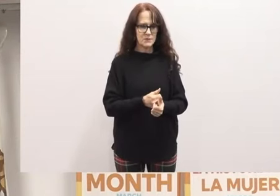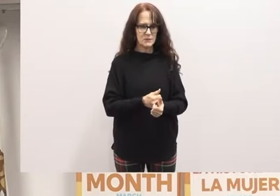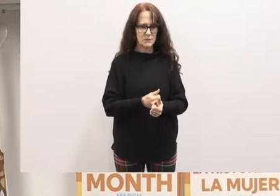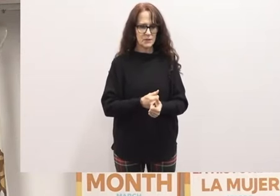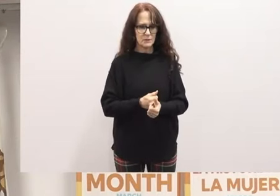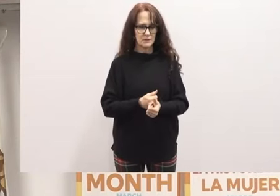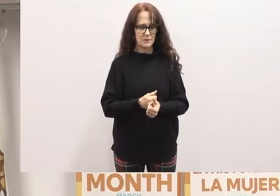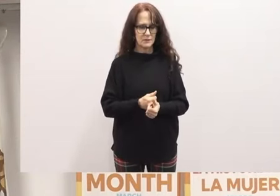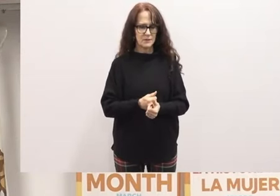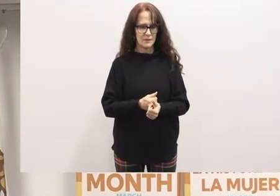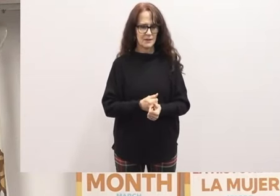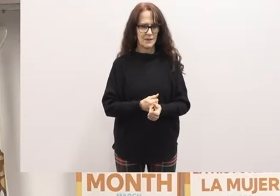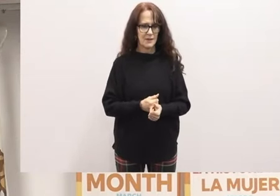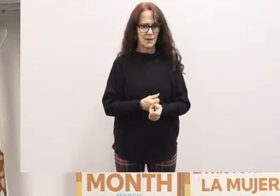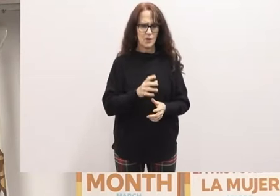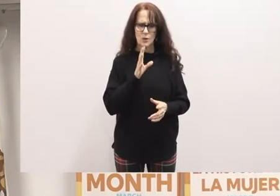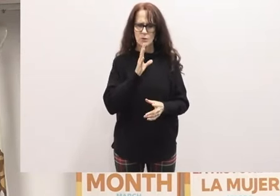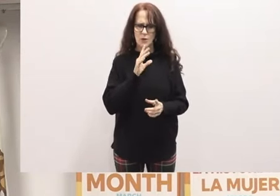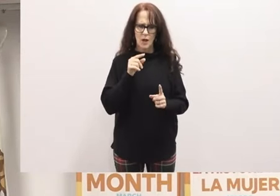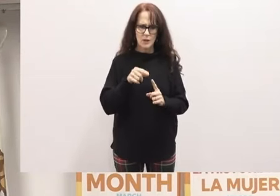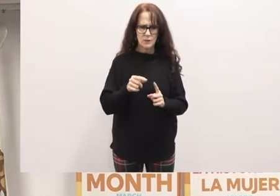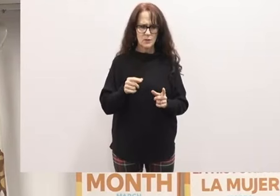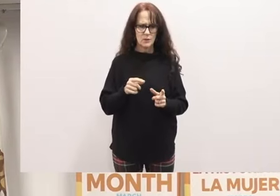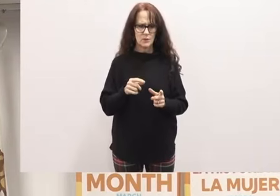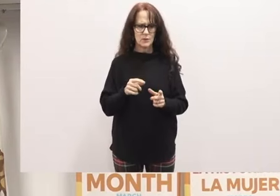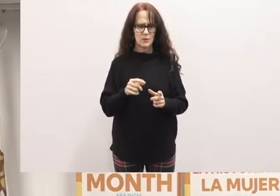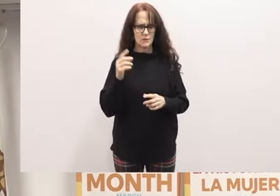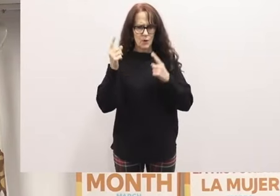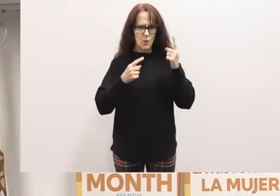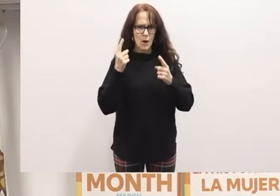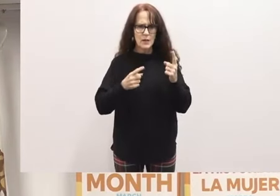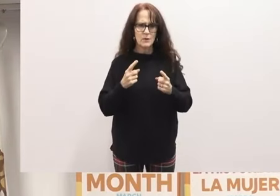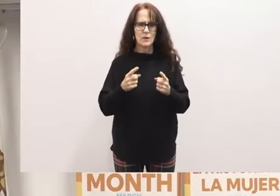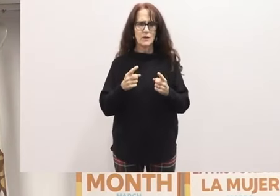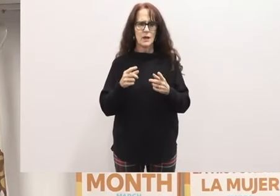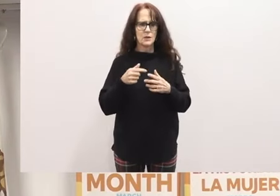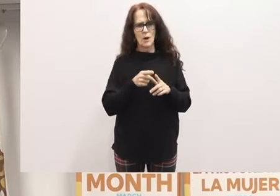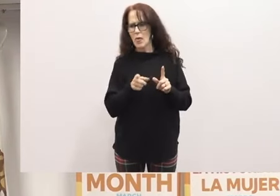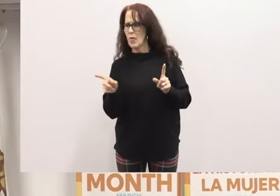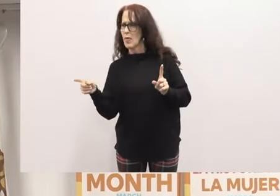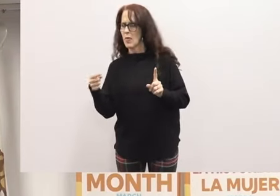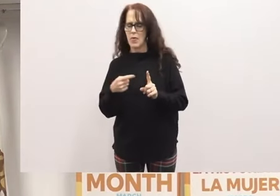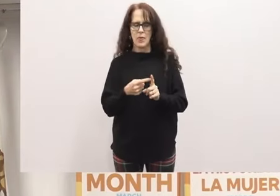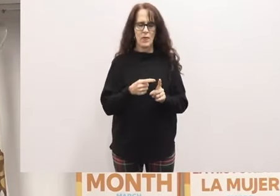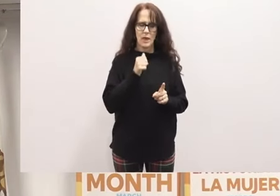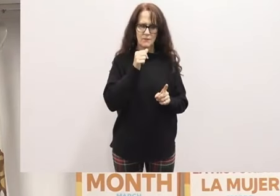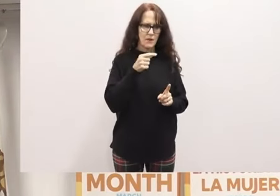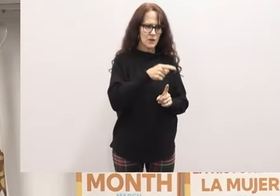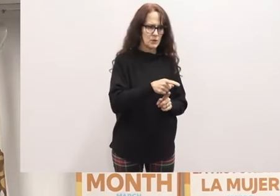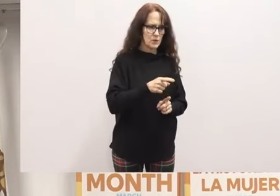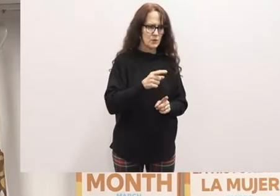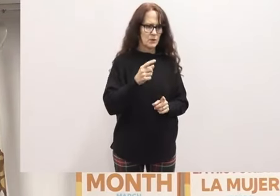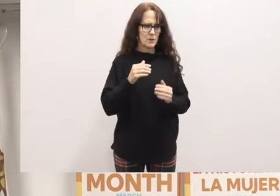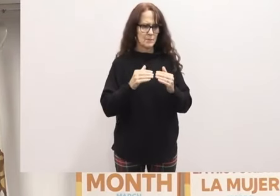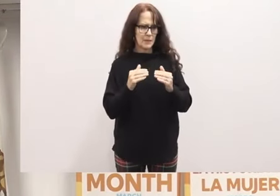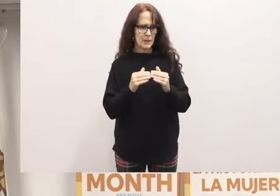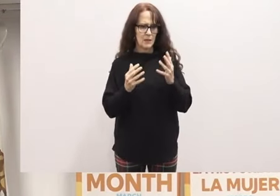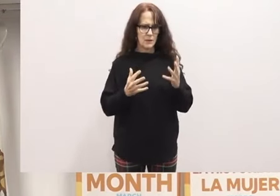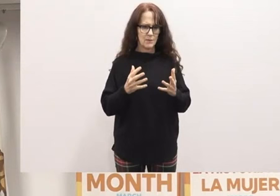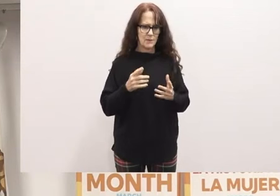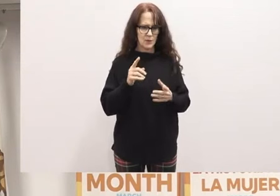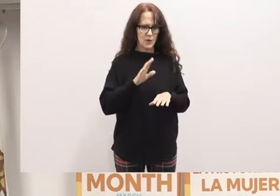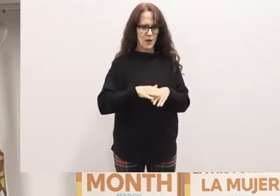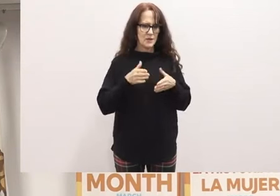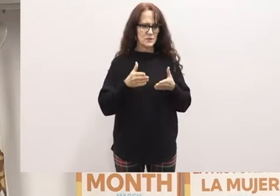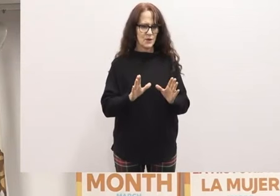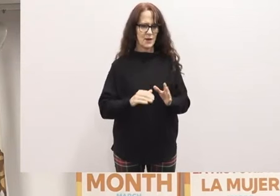that you use? Who do you talk to if you're wondering, like, oh, did I go off track? Or, and if not you, it might be a peer, that, because we know you are